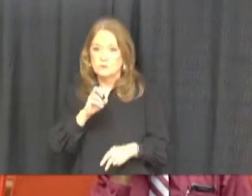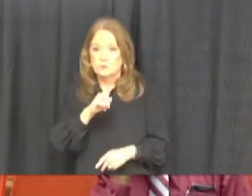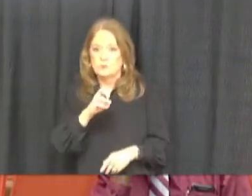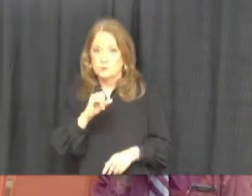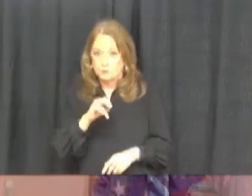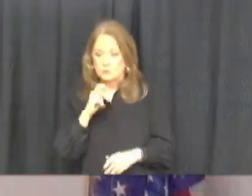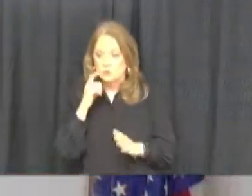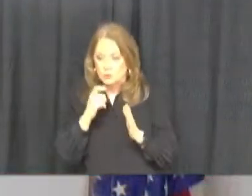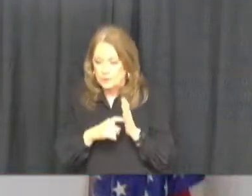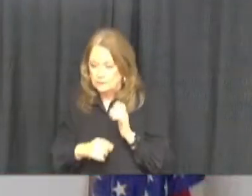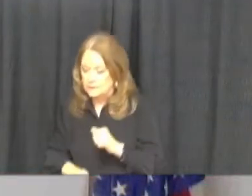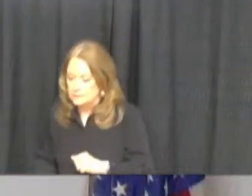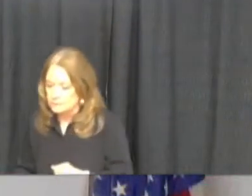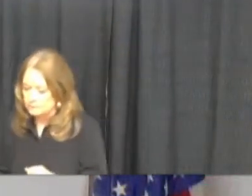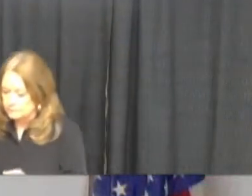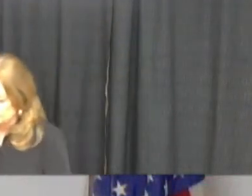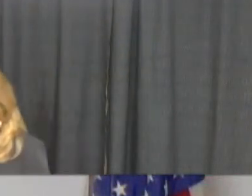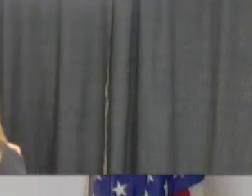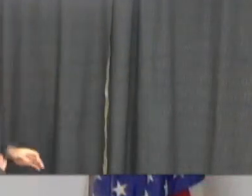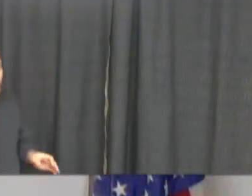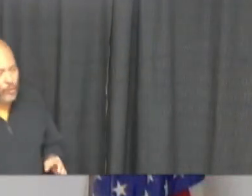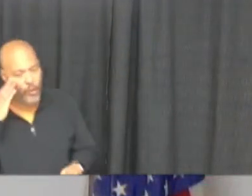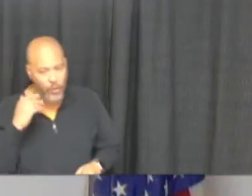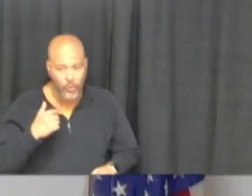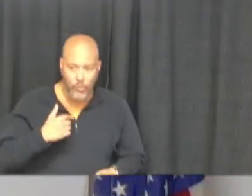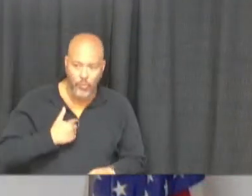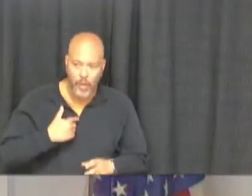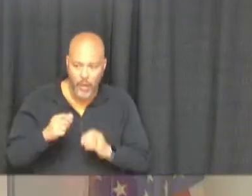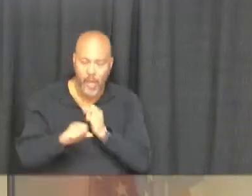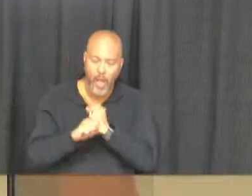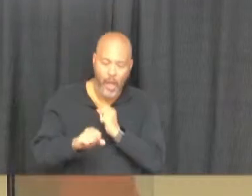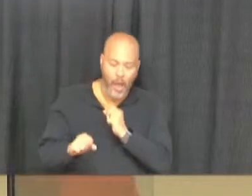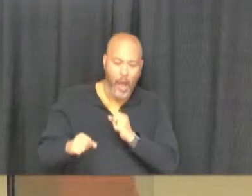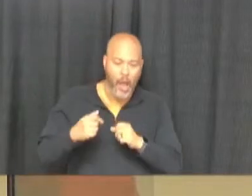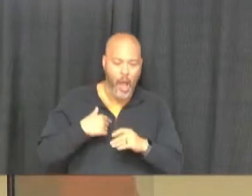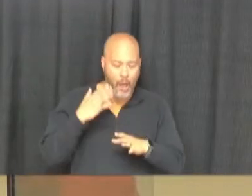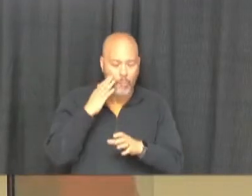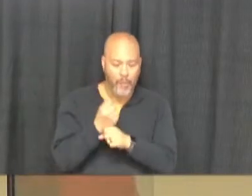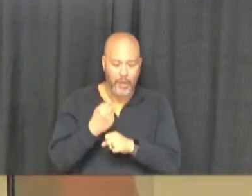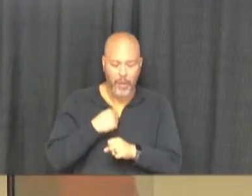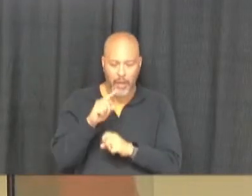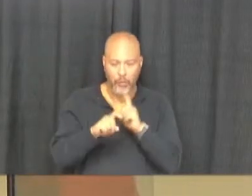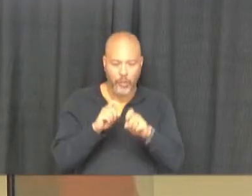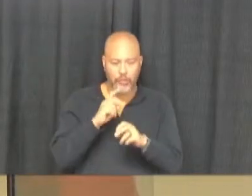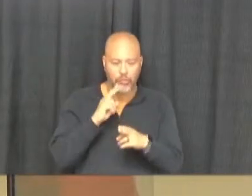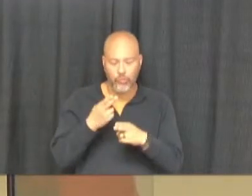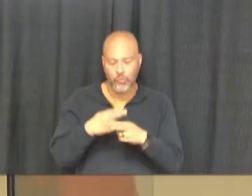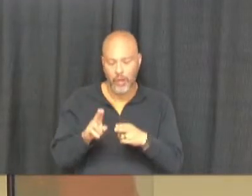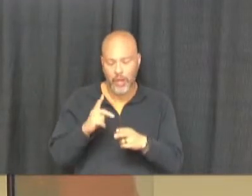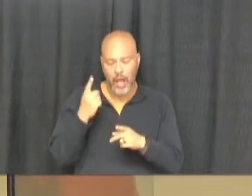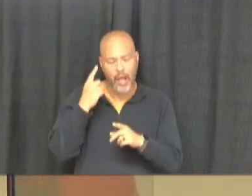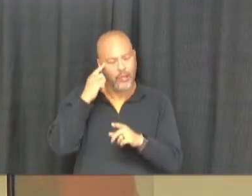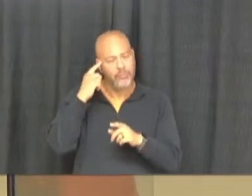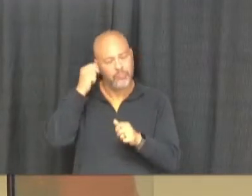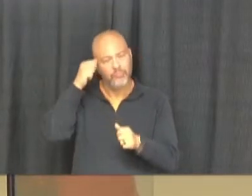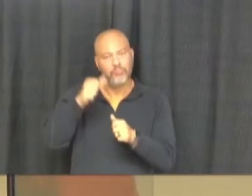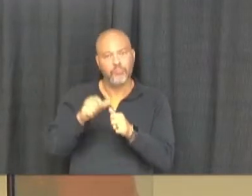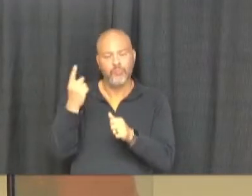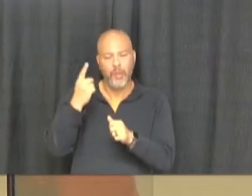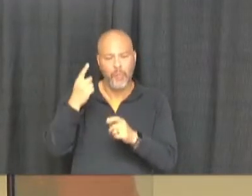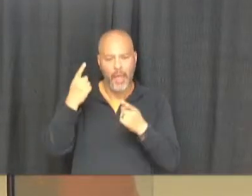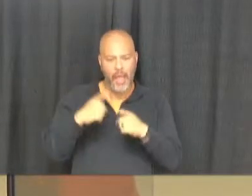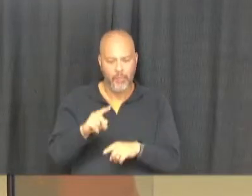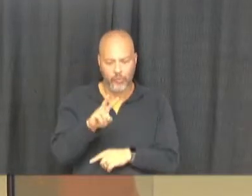you're recognized. Thank you. I'm going to make mine quick because we spent a good amount of time on this. As we were sitting here talking, thought back to something that happened back